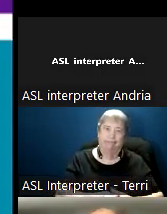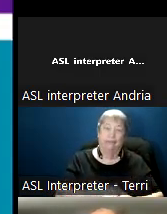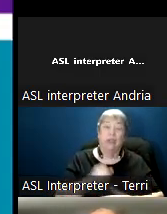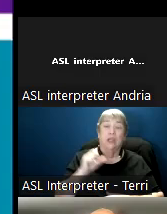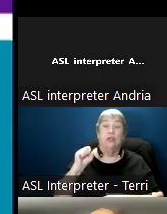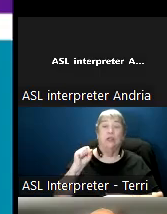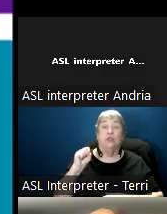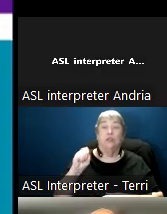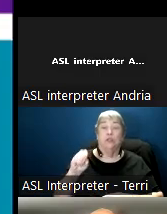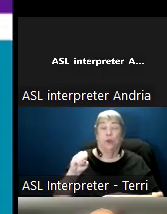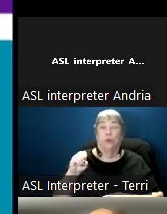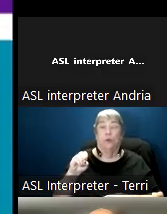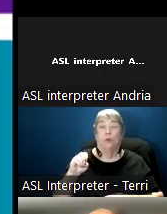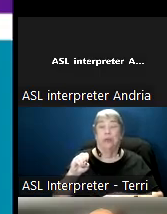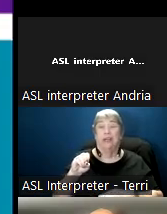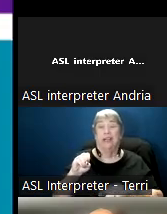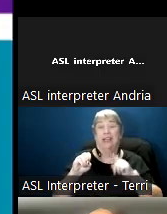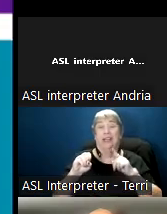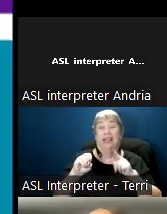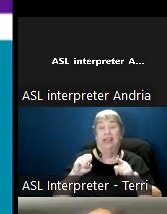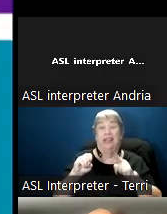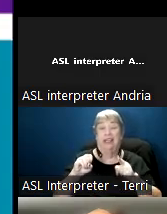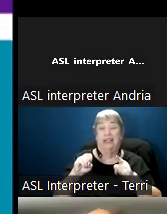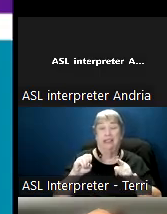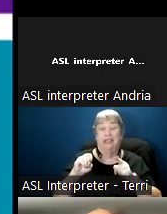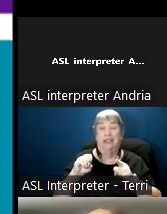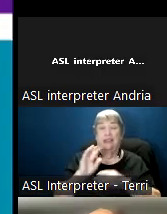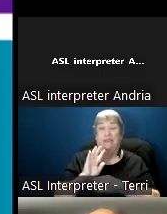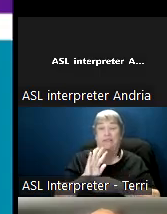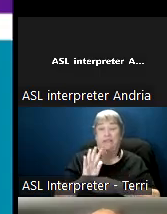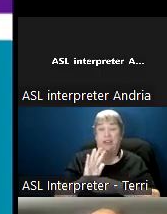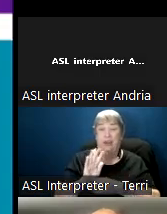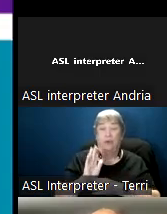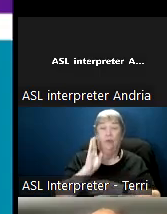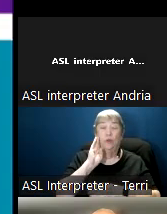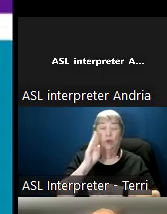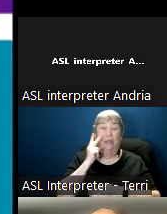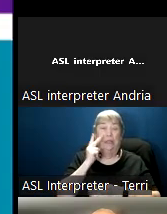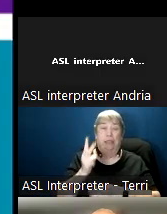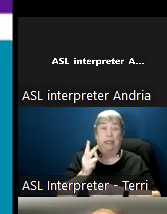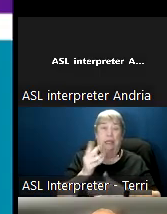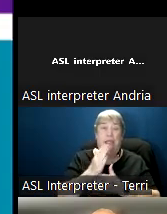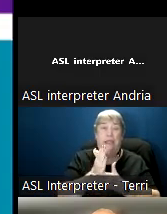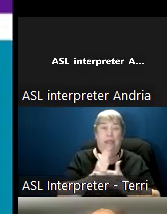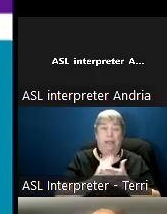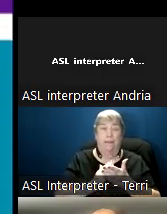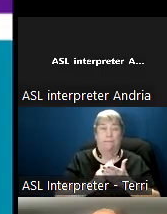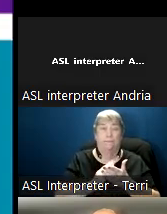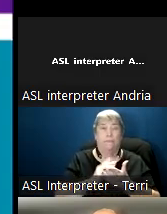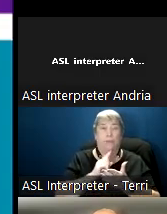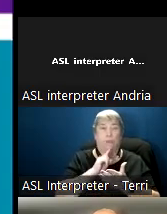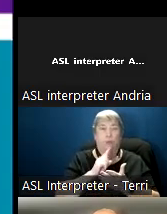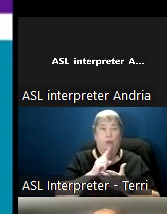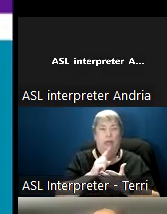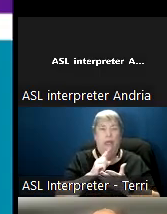So this, though, I think you're going to see and hear some really